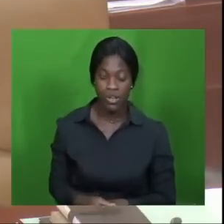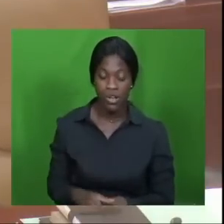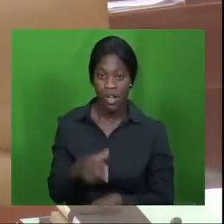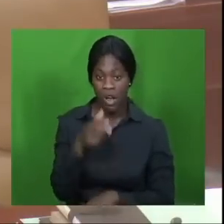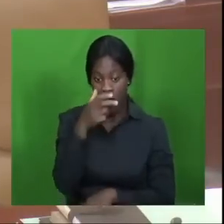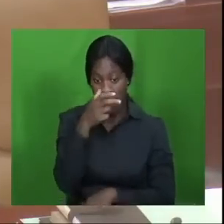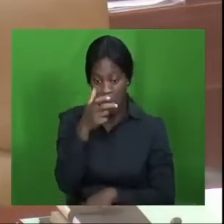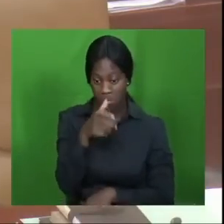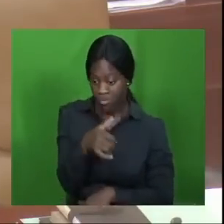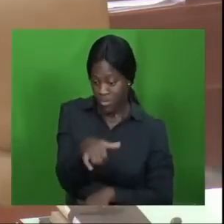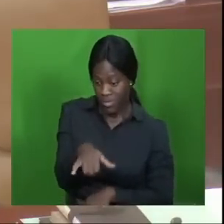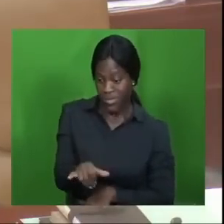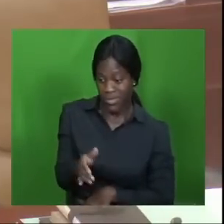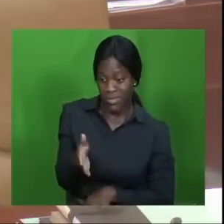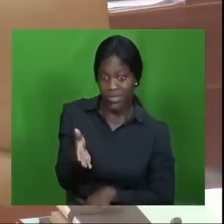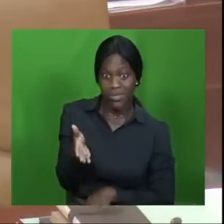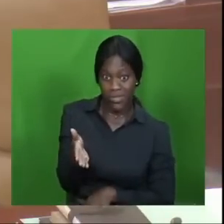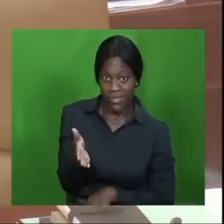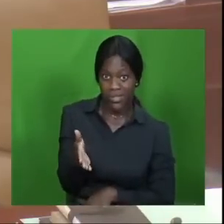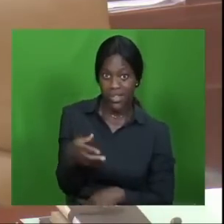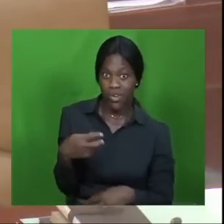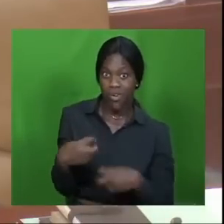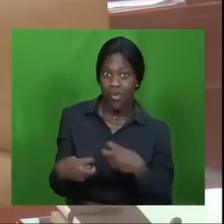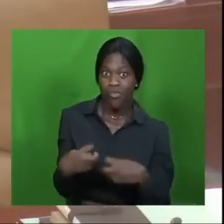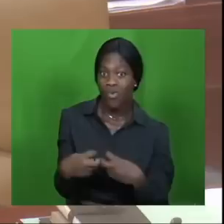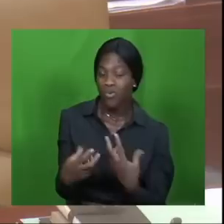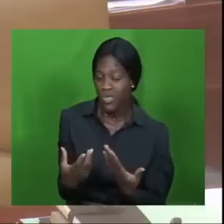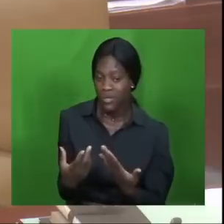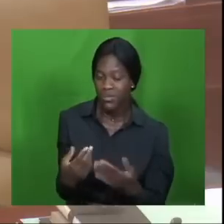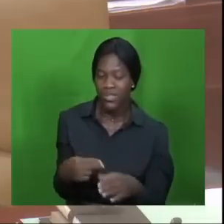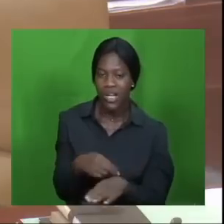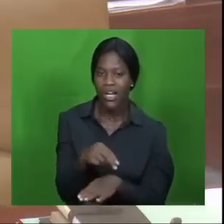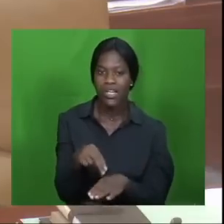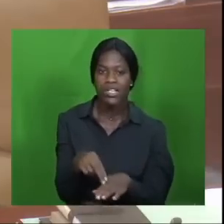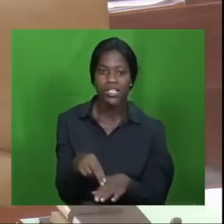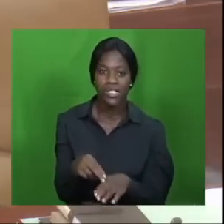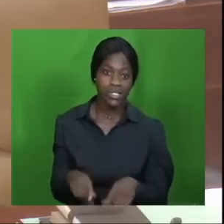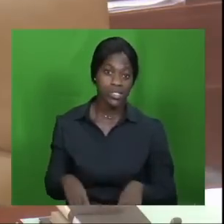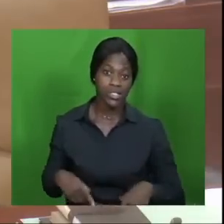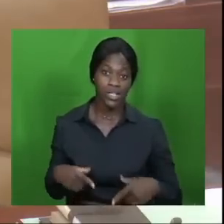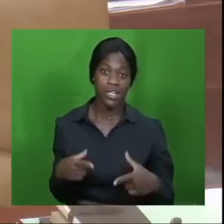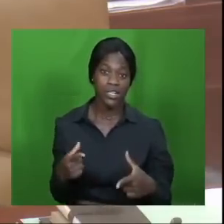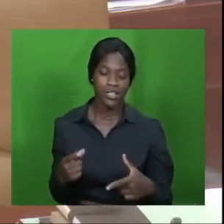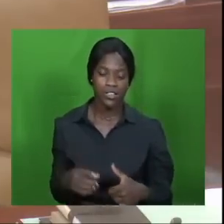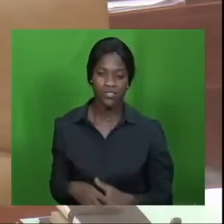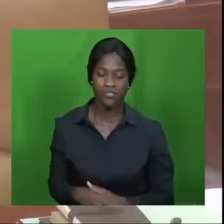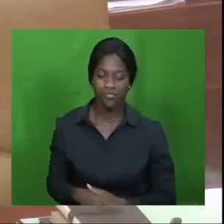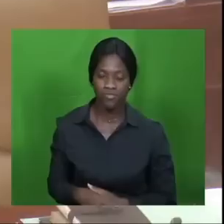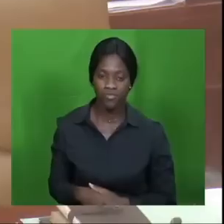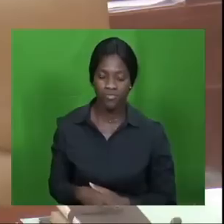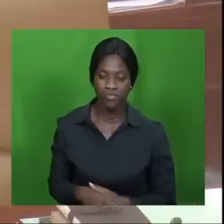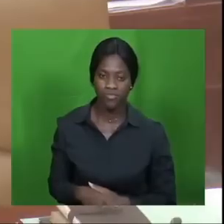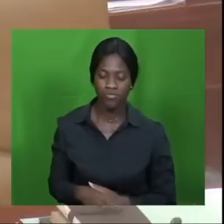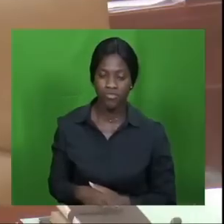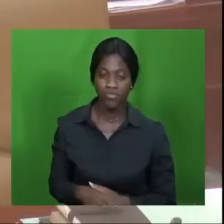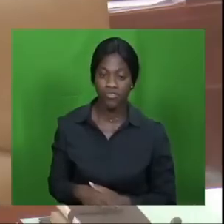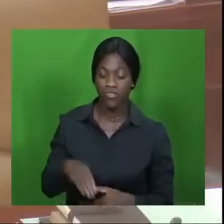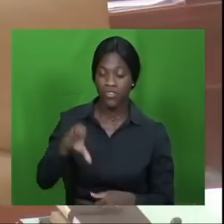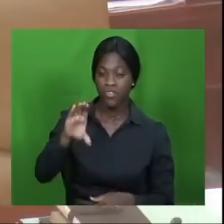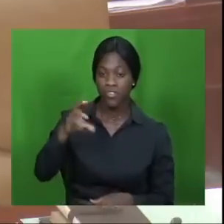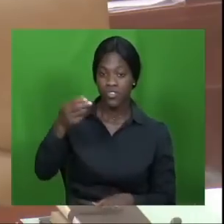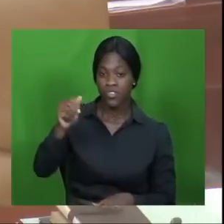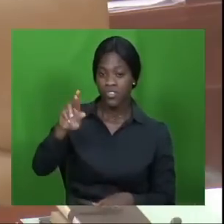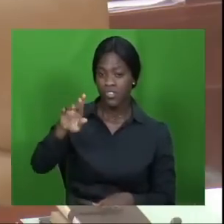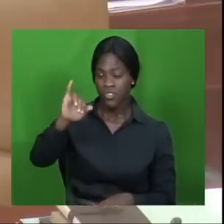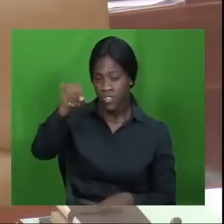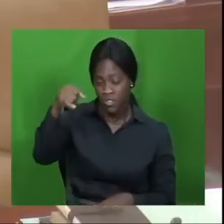remains a pervasive problem in our national public life. We are assured by the Commission on Human Rights and